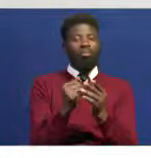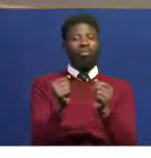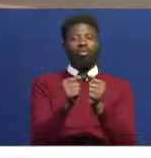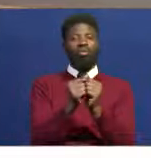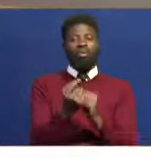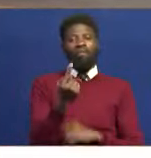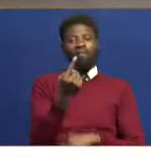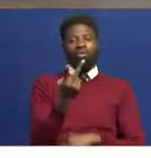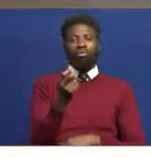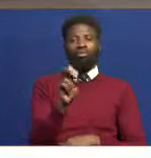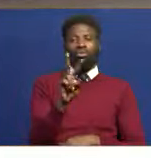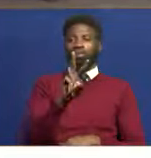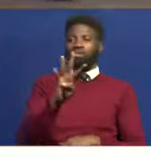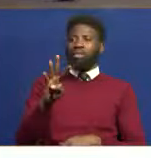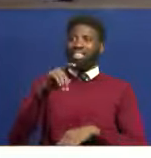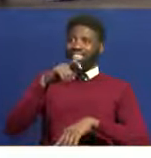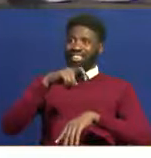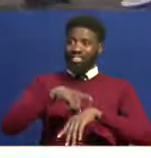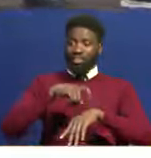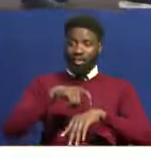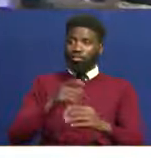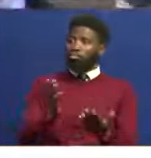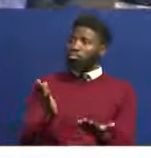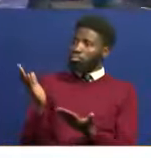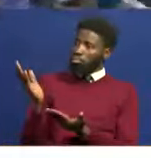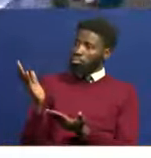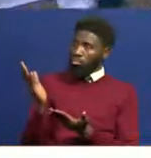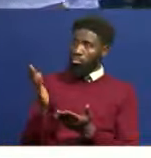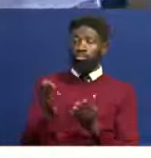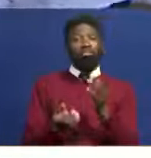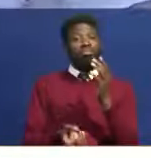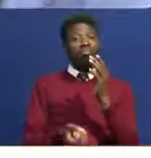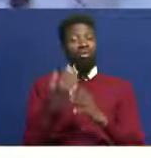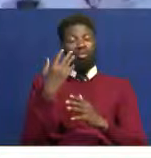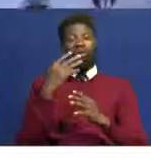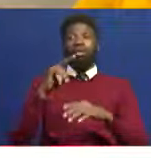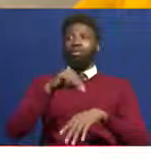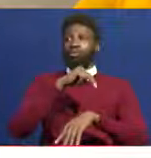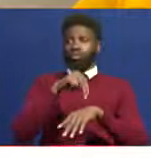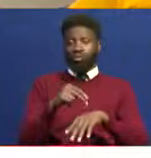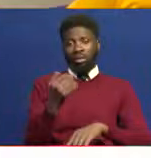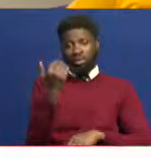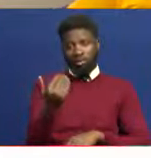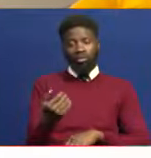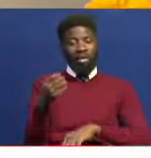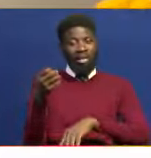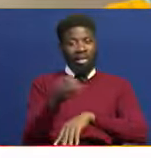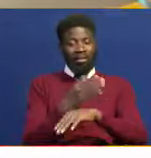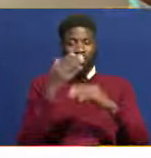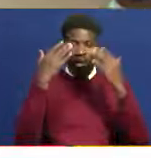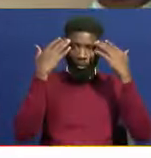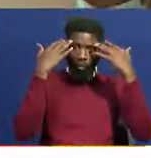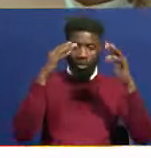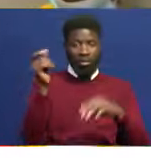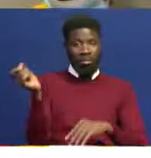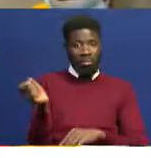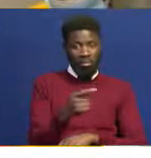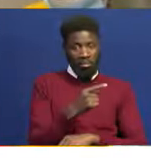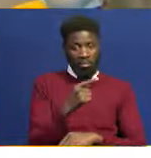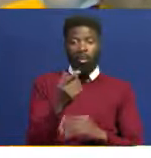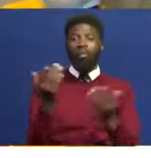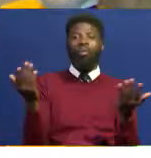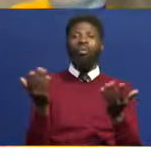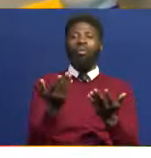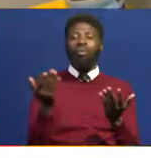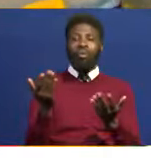He spoke during the launching of the National Childhood Cancer Awareness Month at the Kenyatta University Teaching Research and Referral